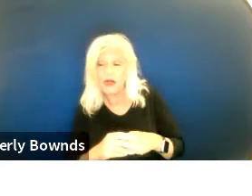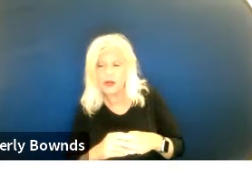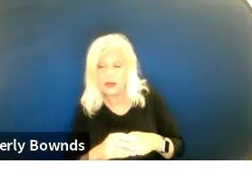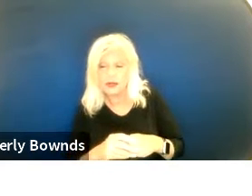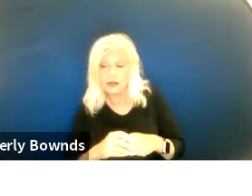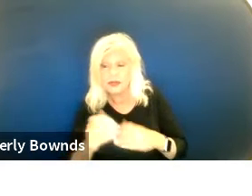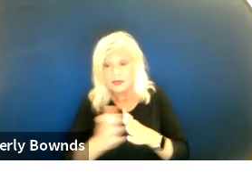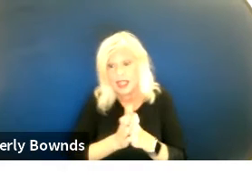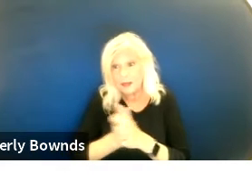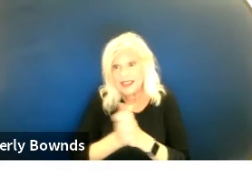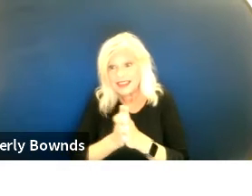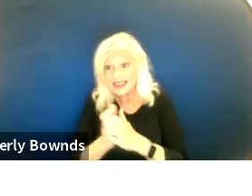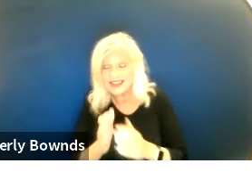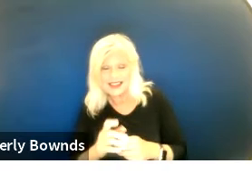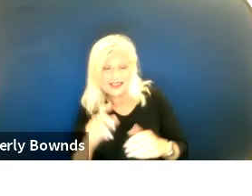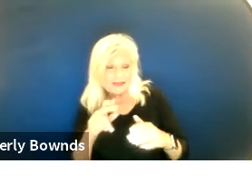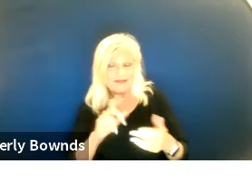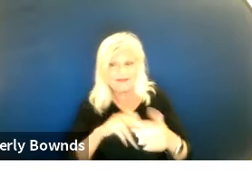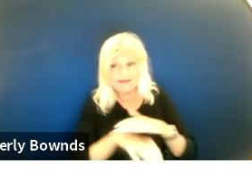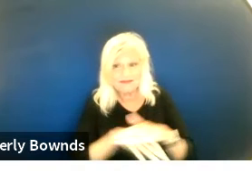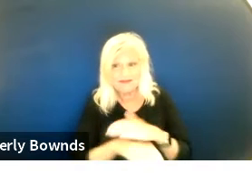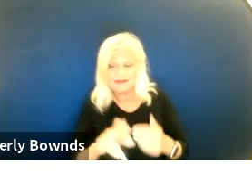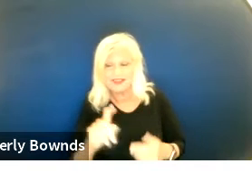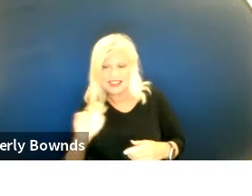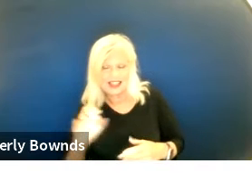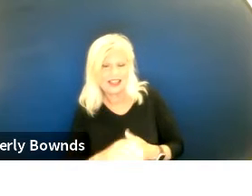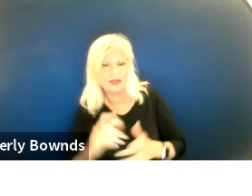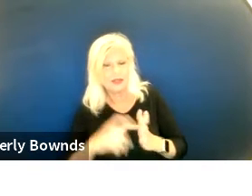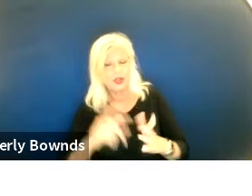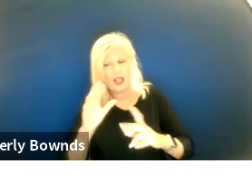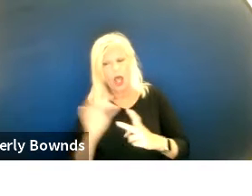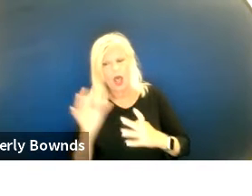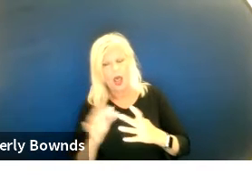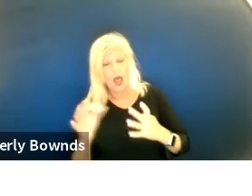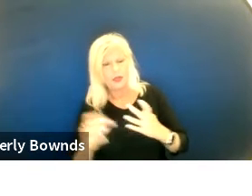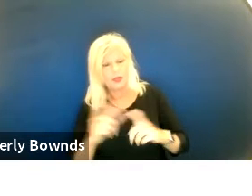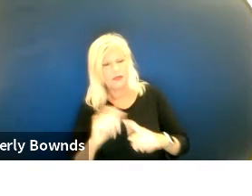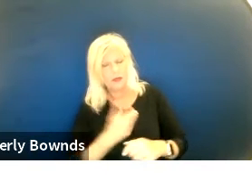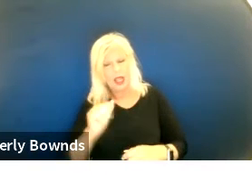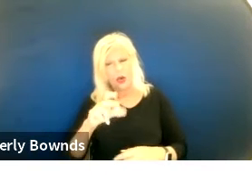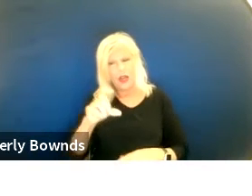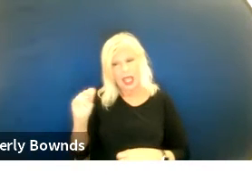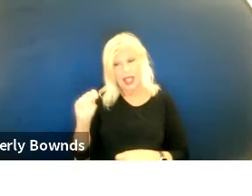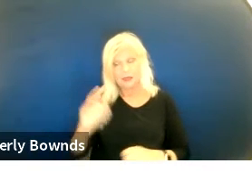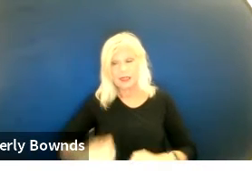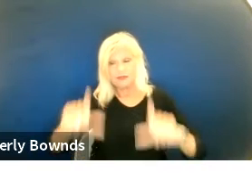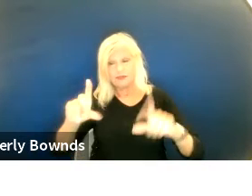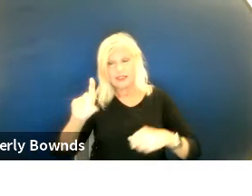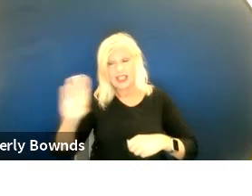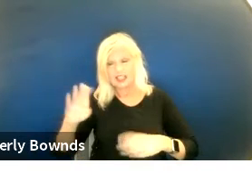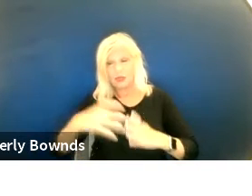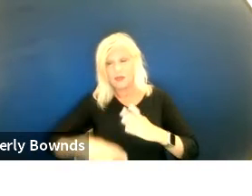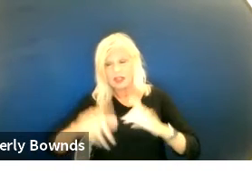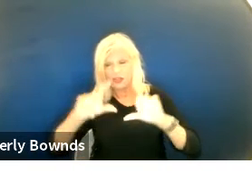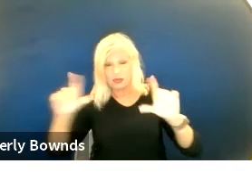ambitious sample size we have. Again, here I'm showing some options from our admin dashboards menu. I'm not going to go